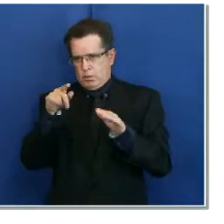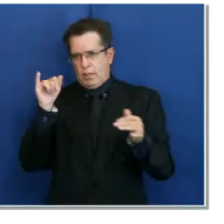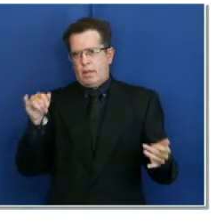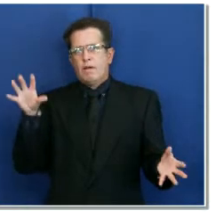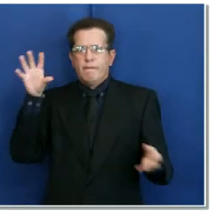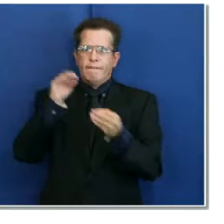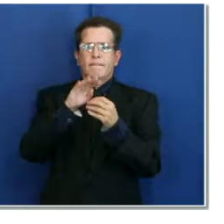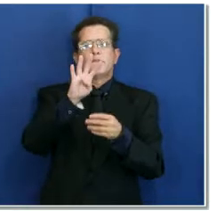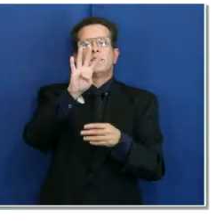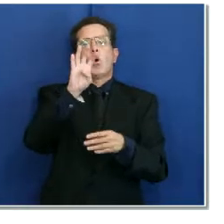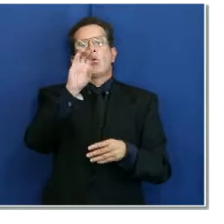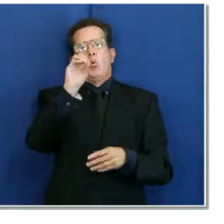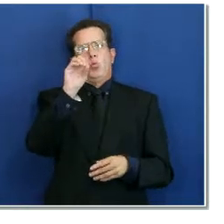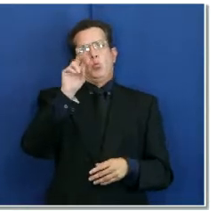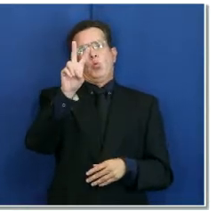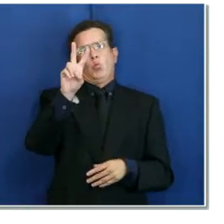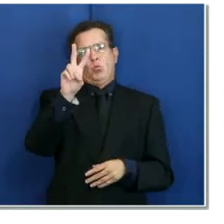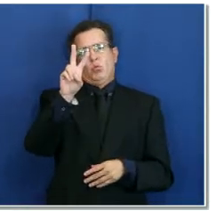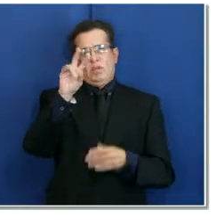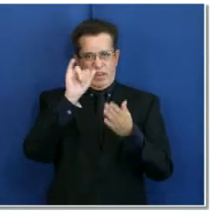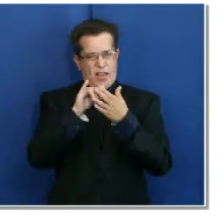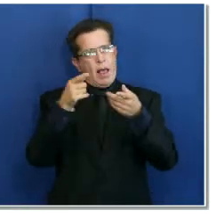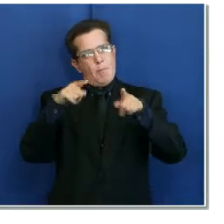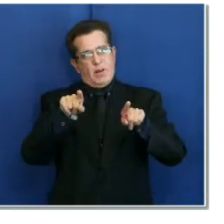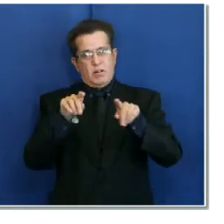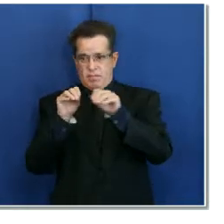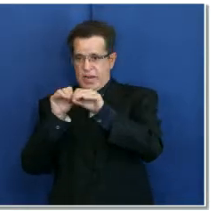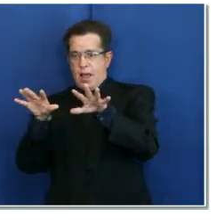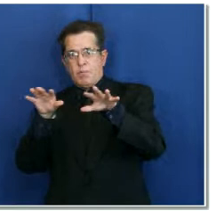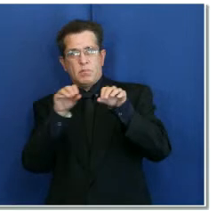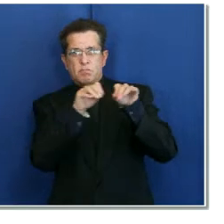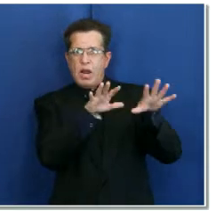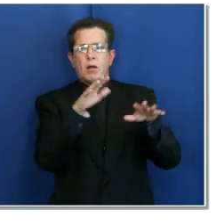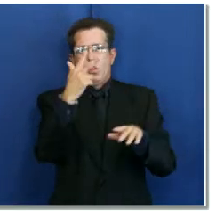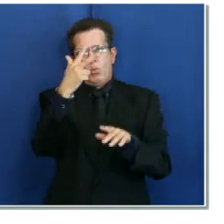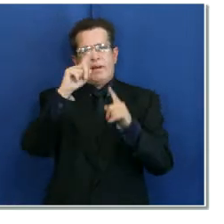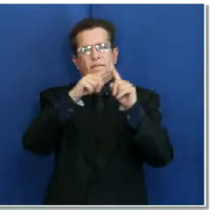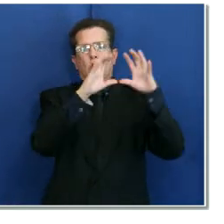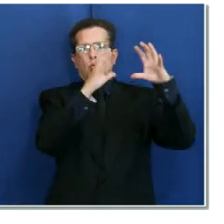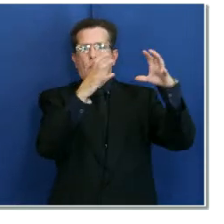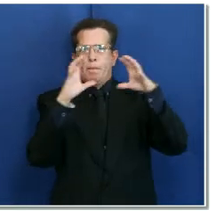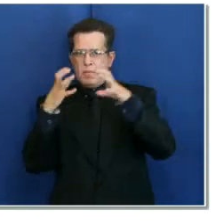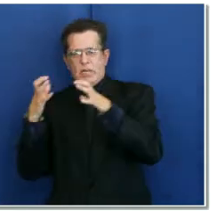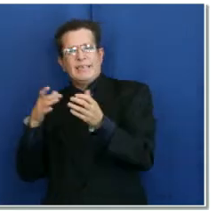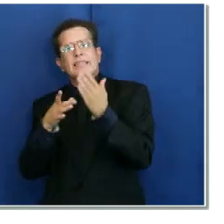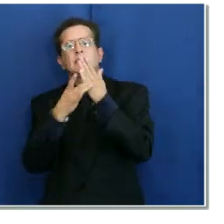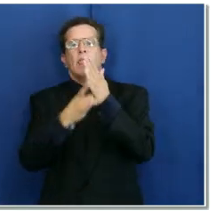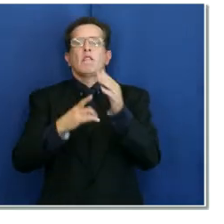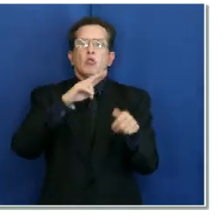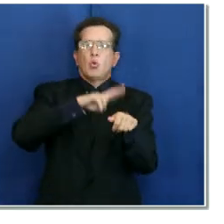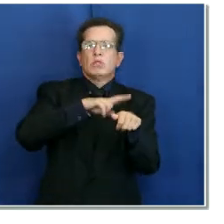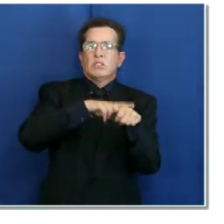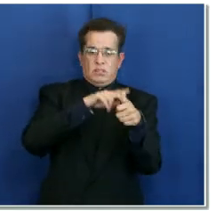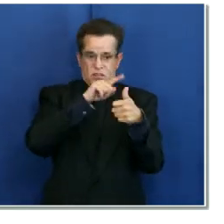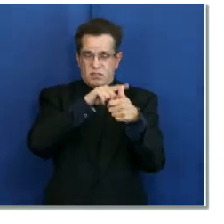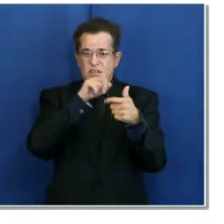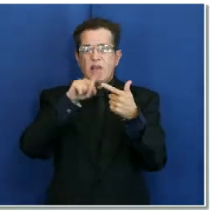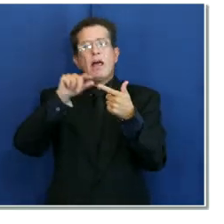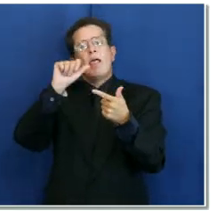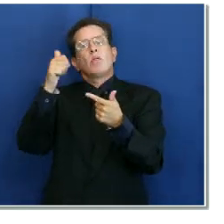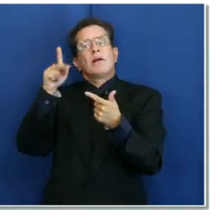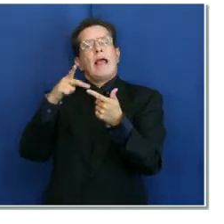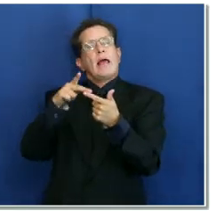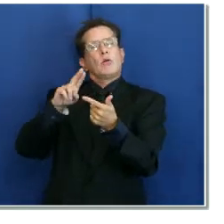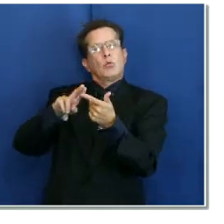402 total outbreaks have occurred in 3 categories: skilled nursing facilities, other congregate settings, and